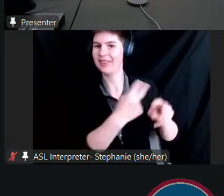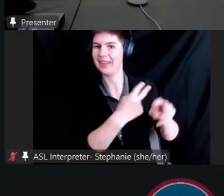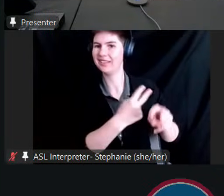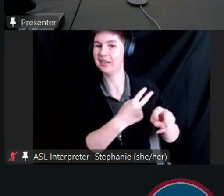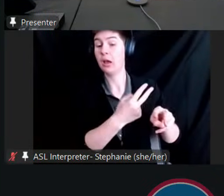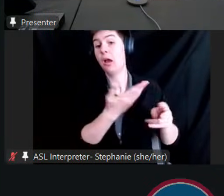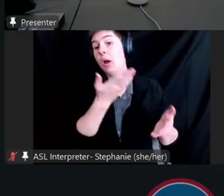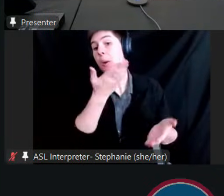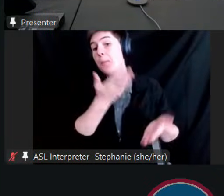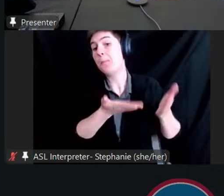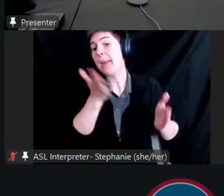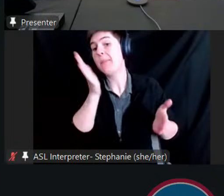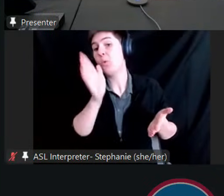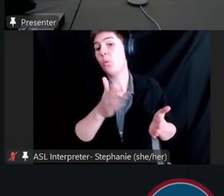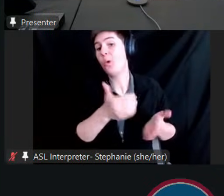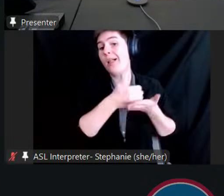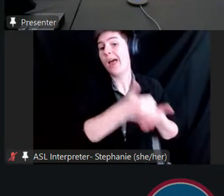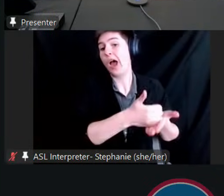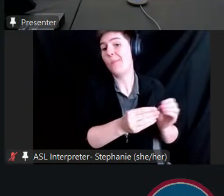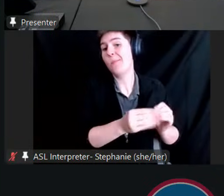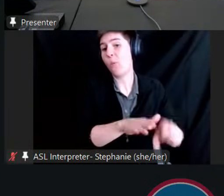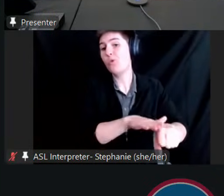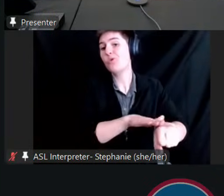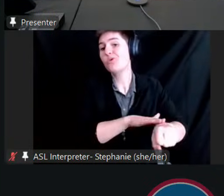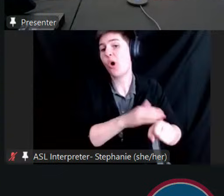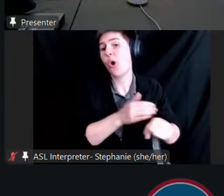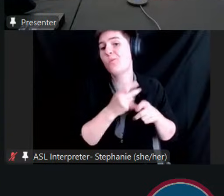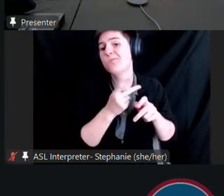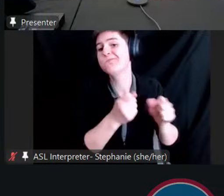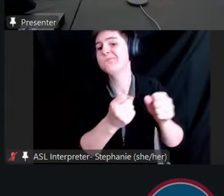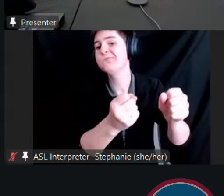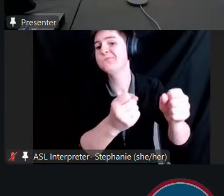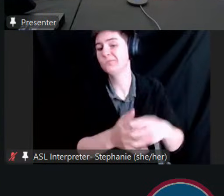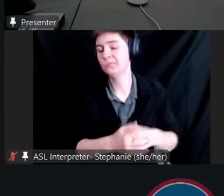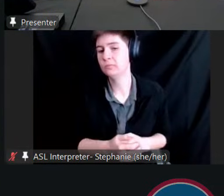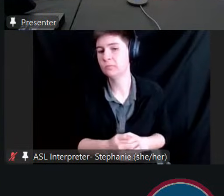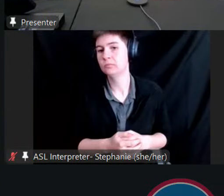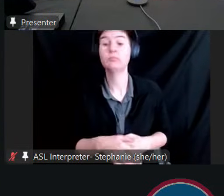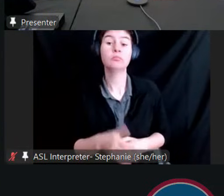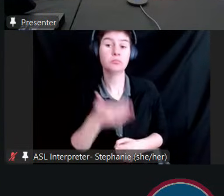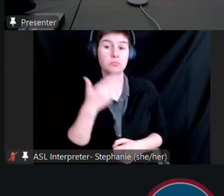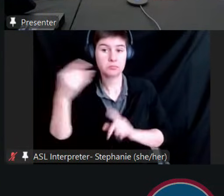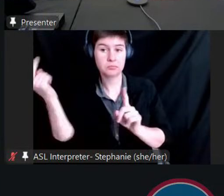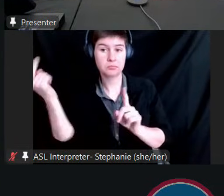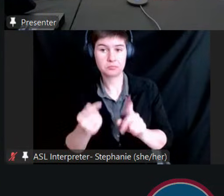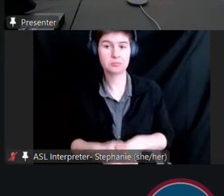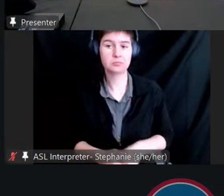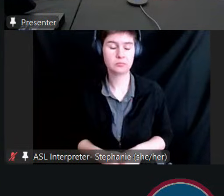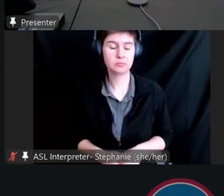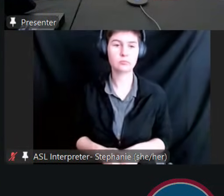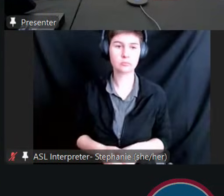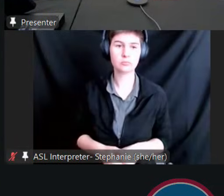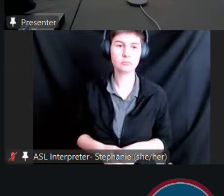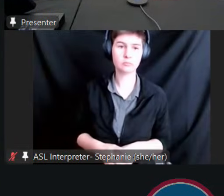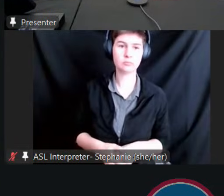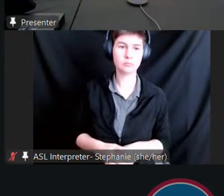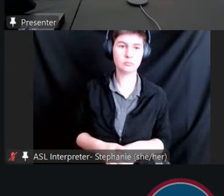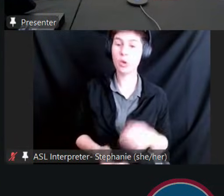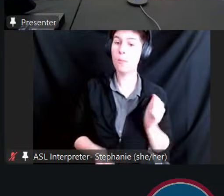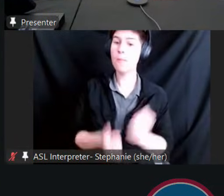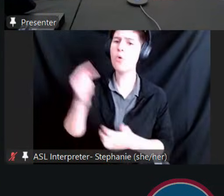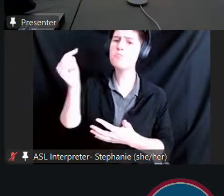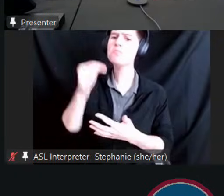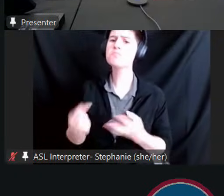bit. Right. Yeah, that's another good point. Most of these treatments that we're looking at would have